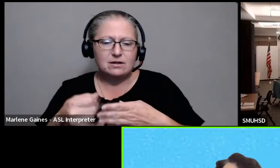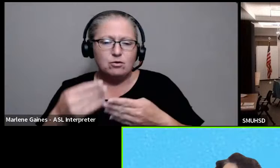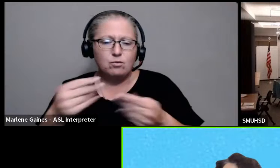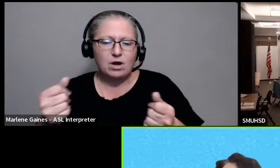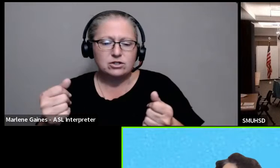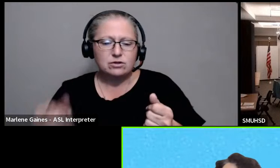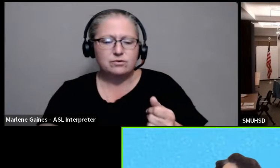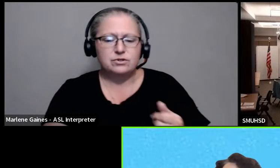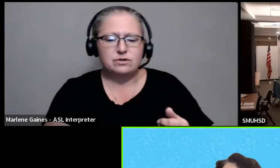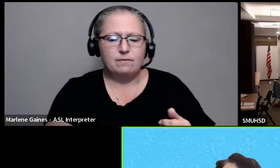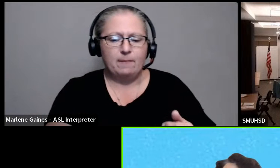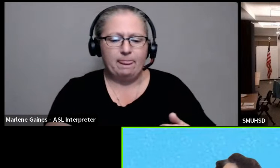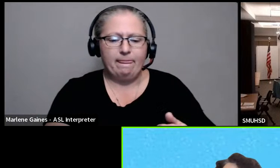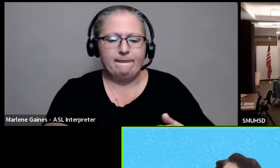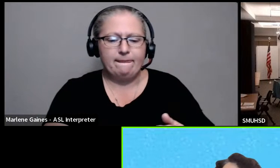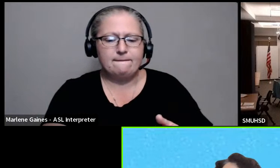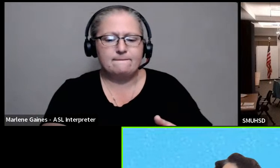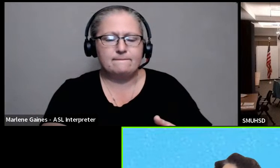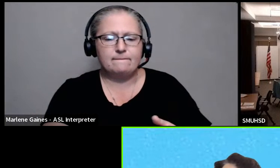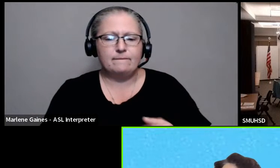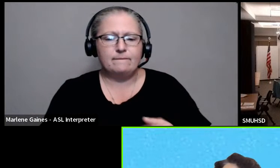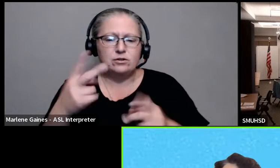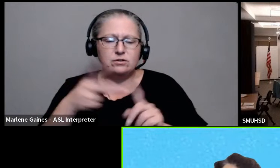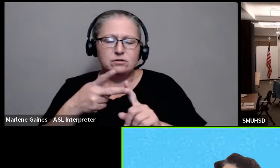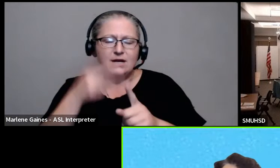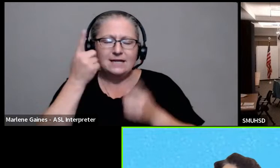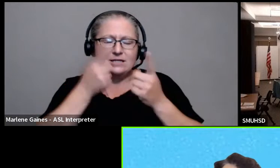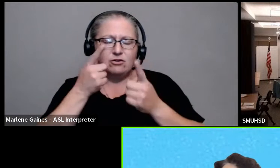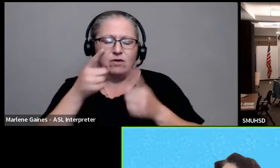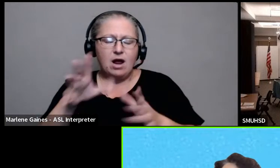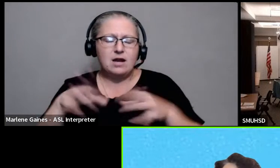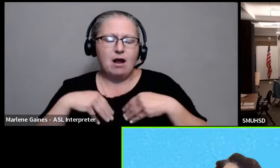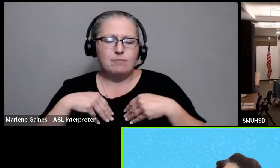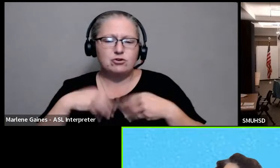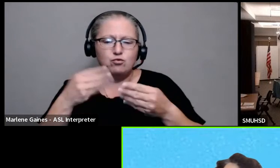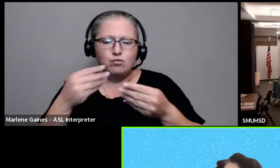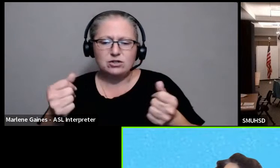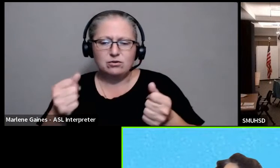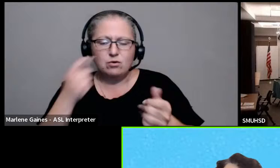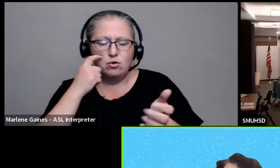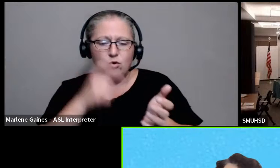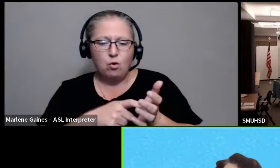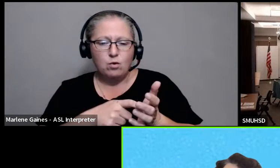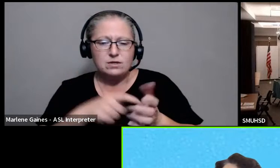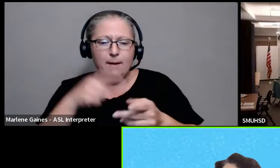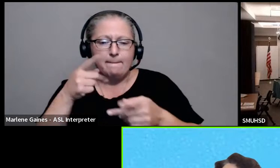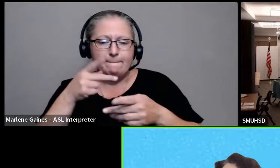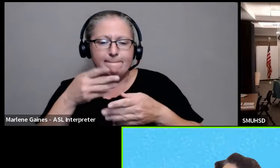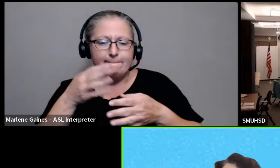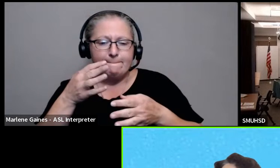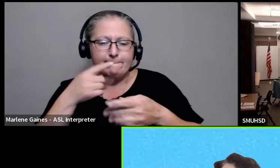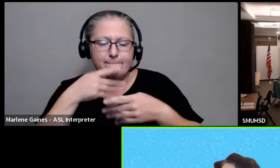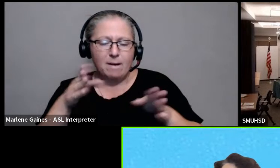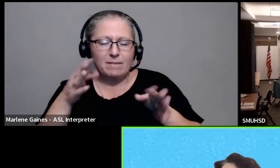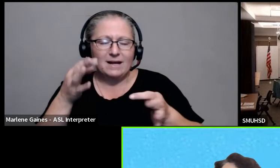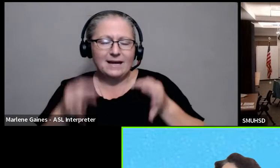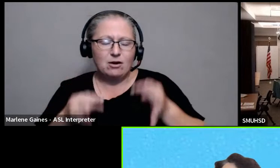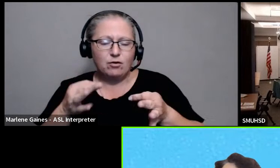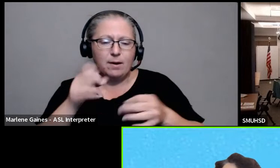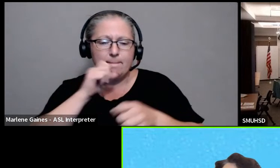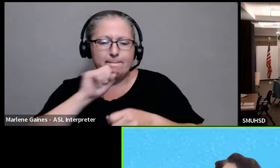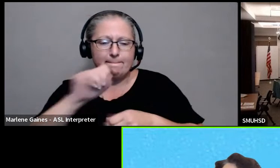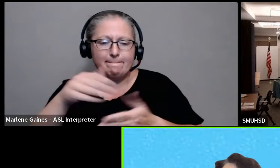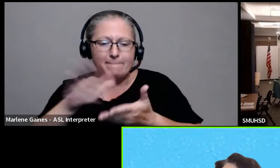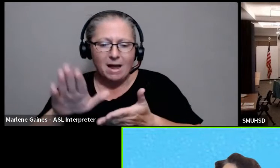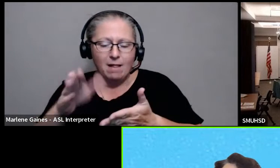resolution. And 2, consideration of adoption of resolution. Notice of the public hearing was mailed to the property owner